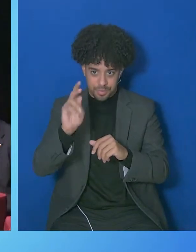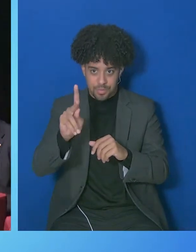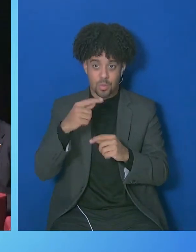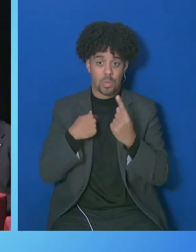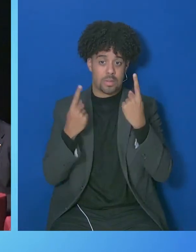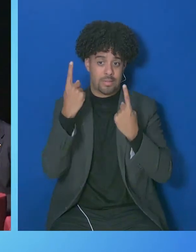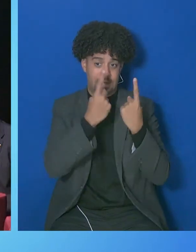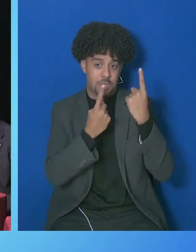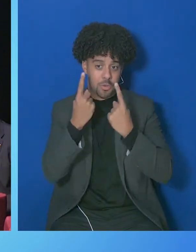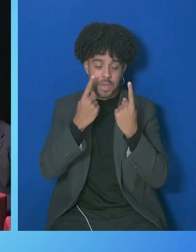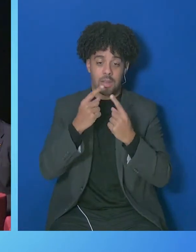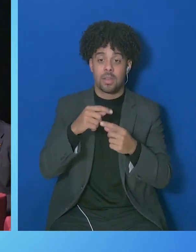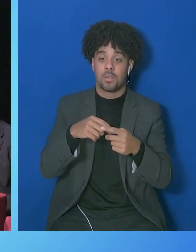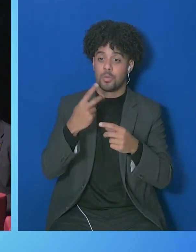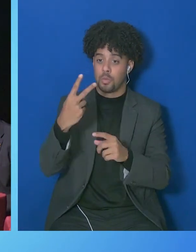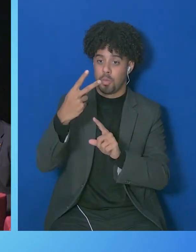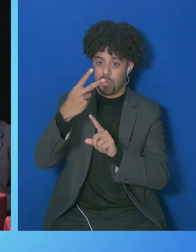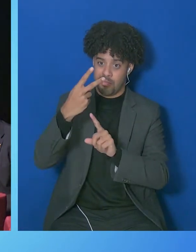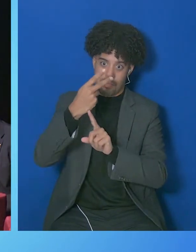February and April.